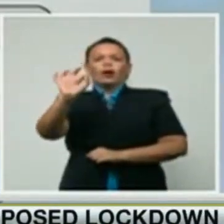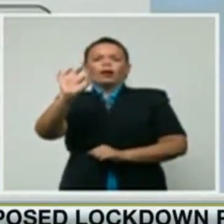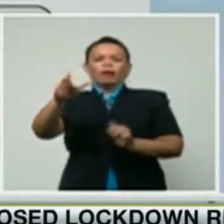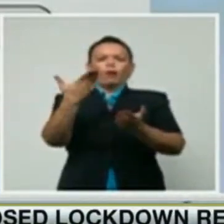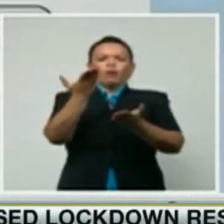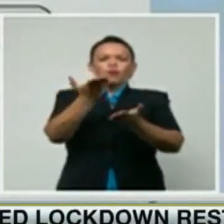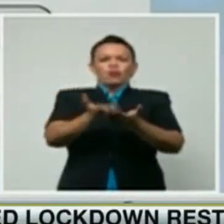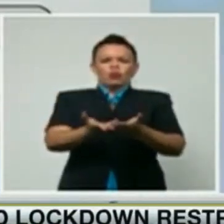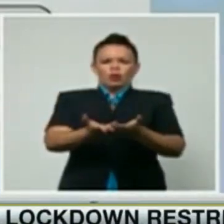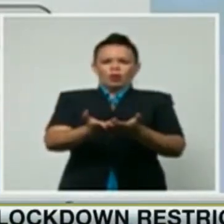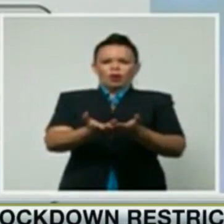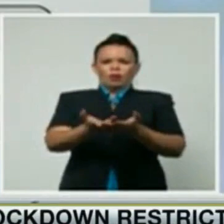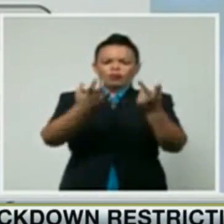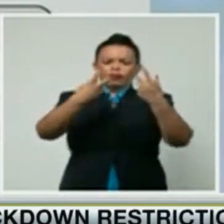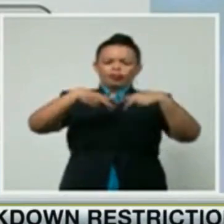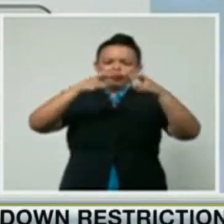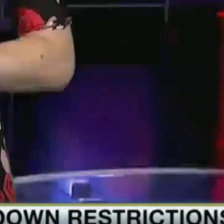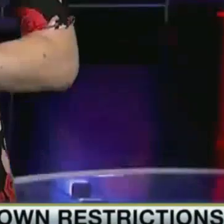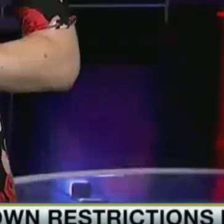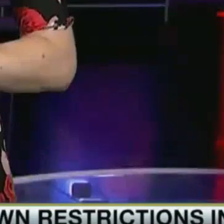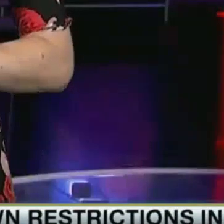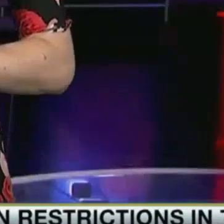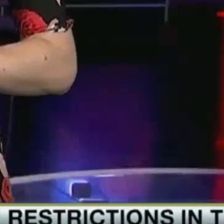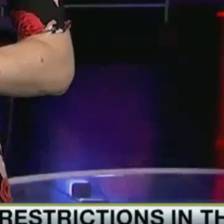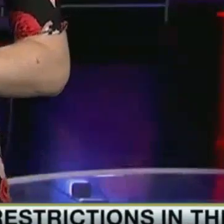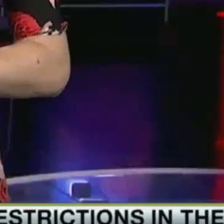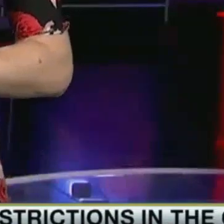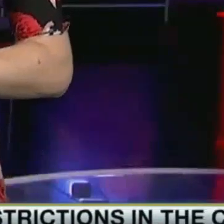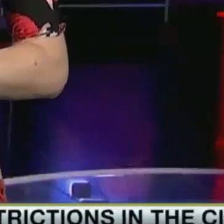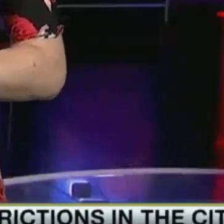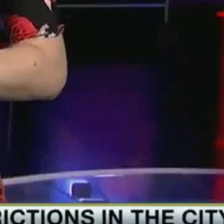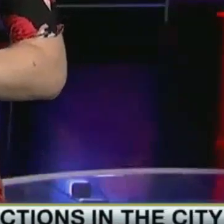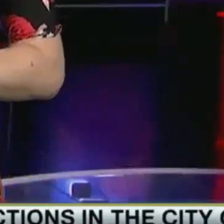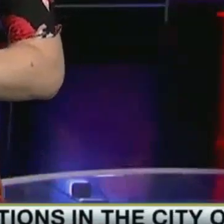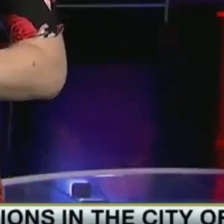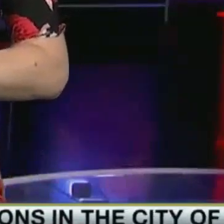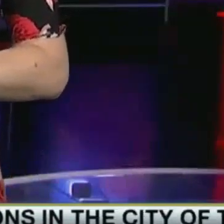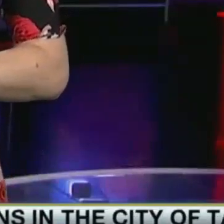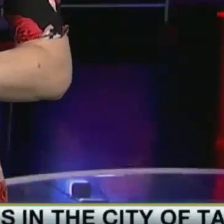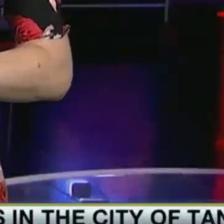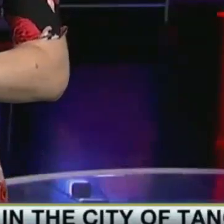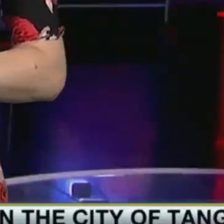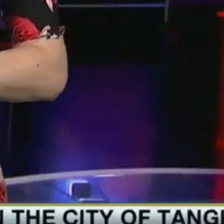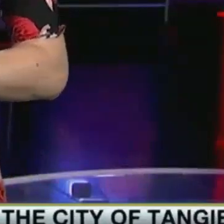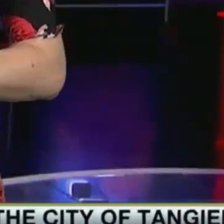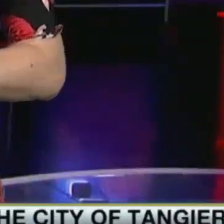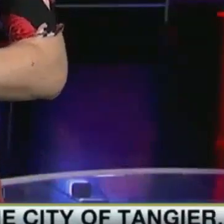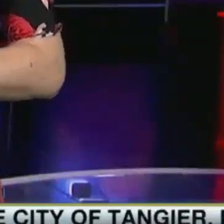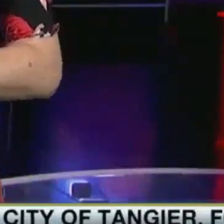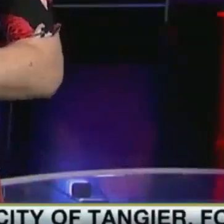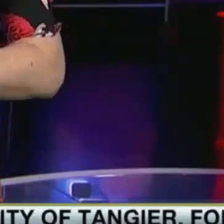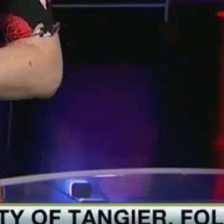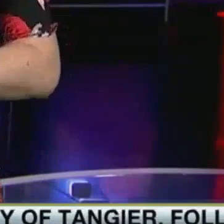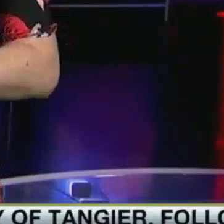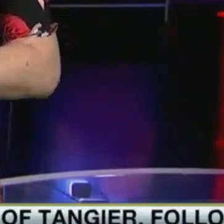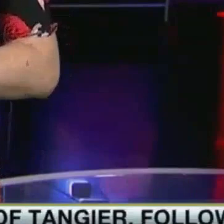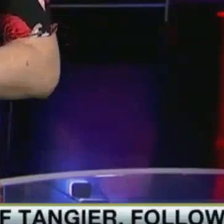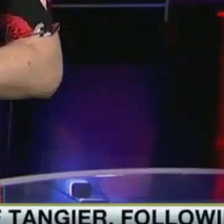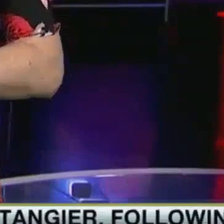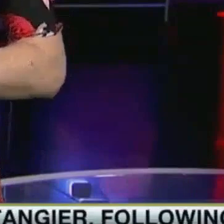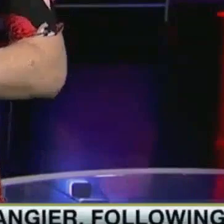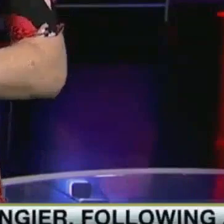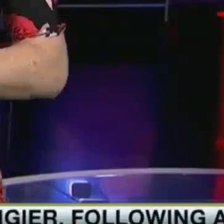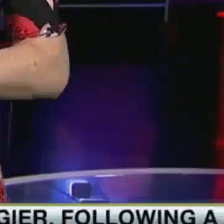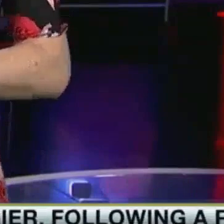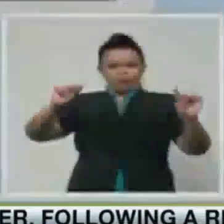for COVID-19. And Dr. Francisco Duran also noted that there were no new COVID-19 deaths registered over the